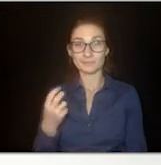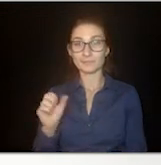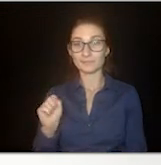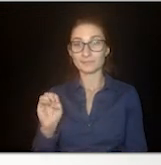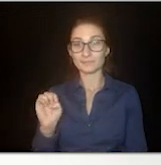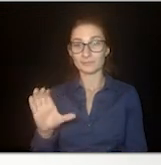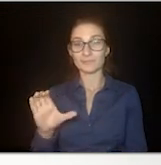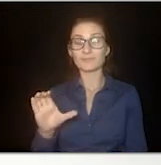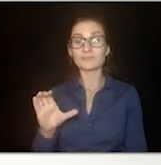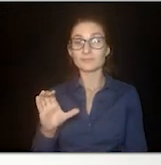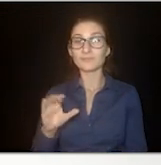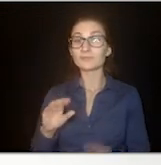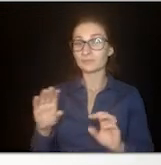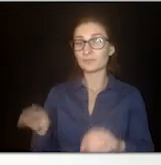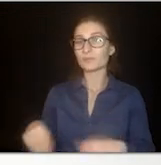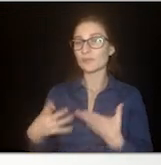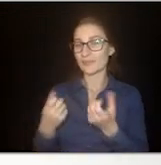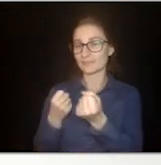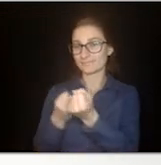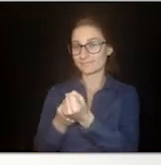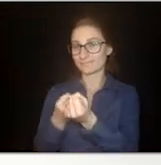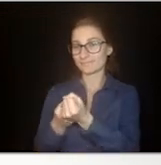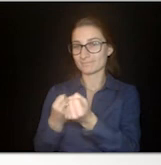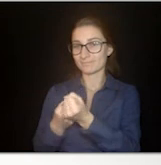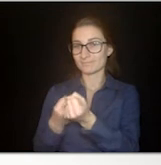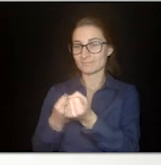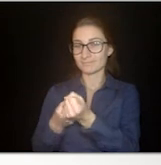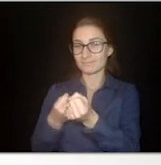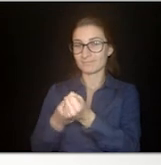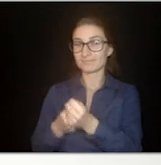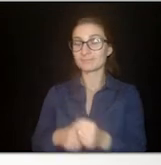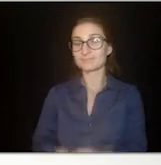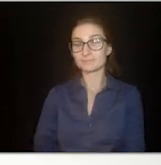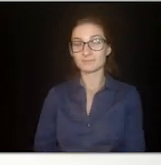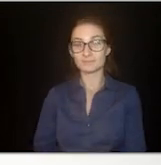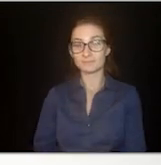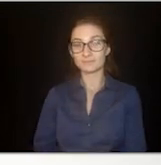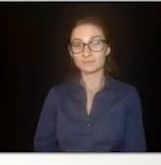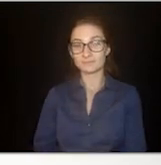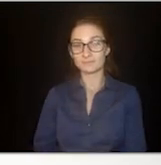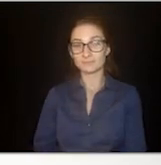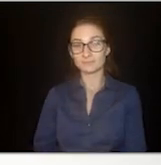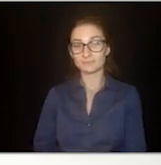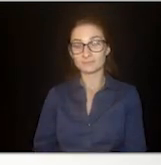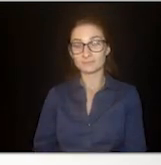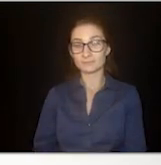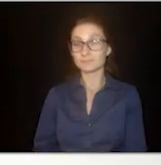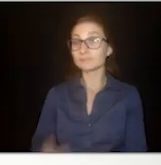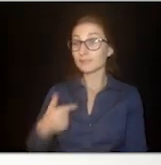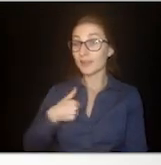After waiting an additional 12 seconds, she provides Arna with physical assistance for movement.